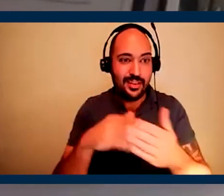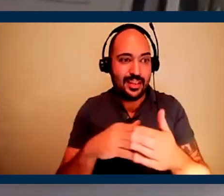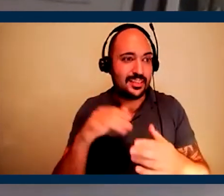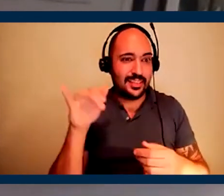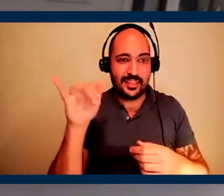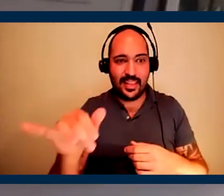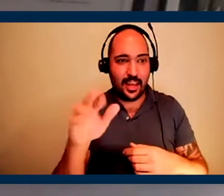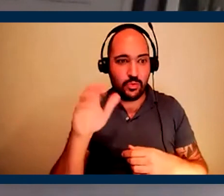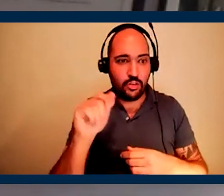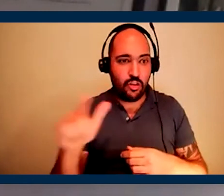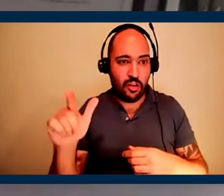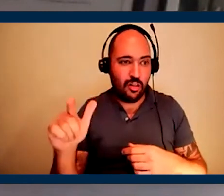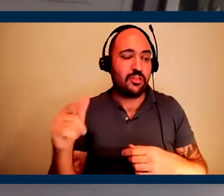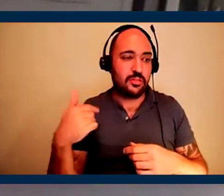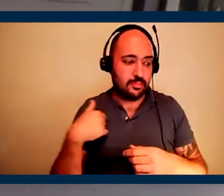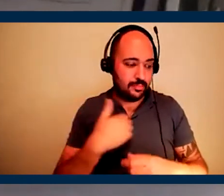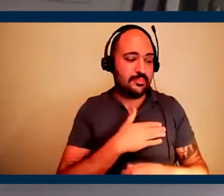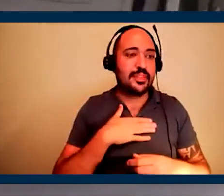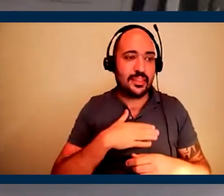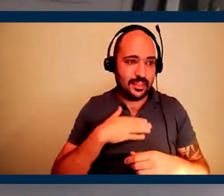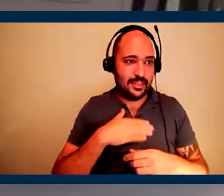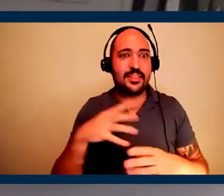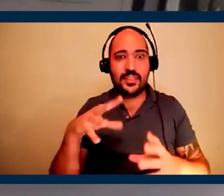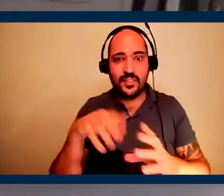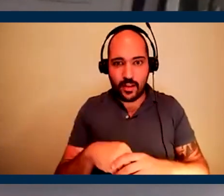recall. So please get engaged by staying tuned to emails